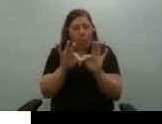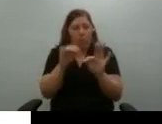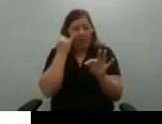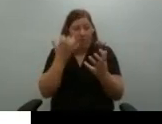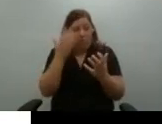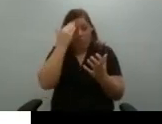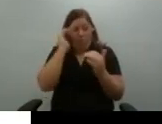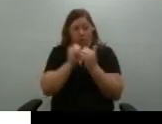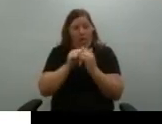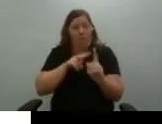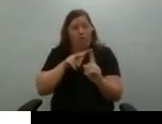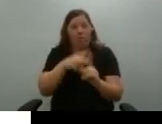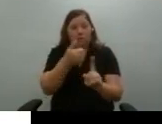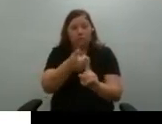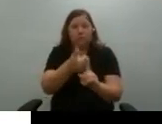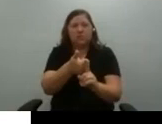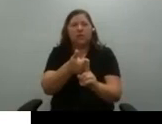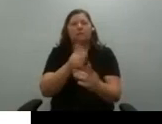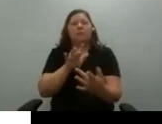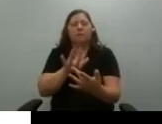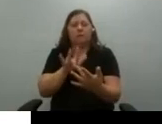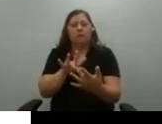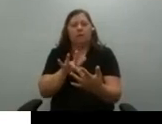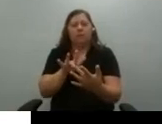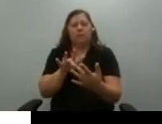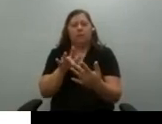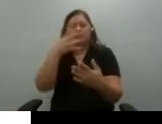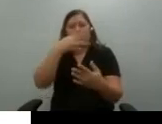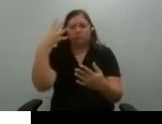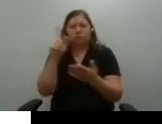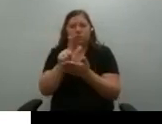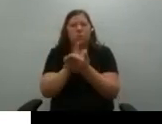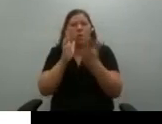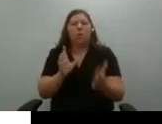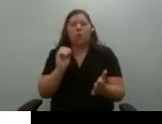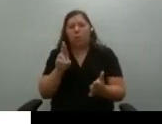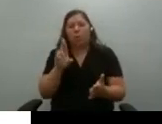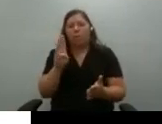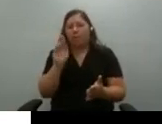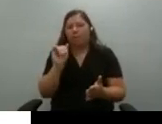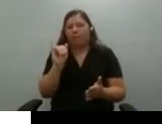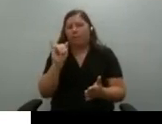or a BIA accredited representative before applying for any type of immigration relief.